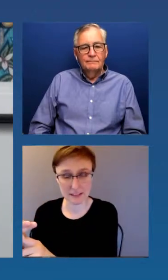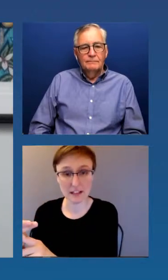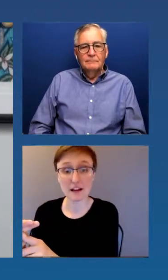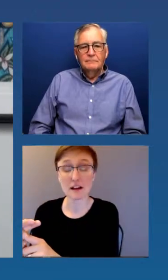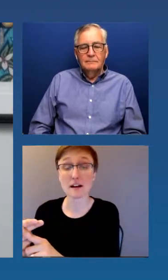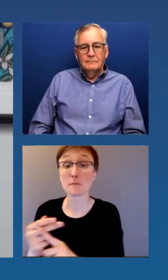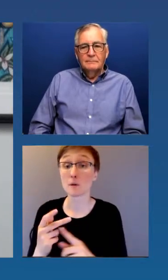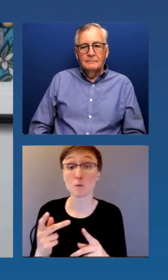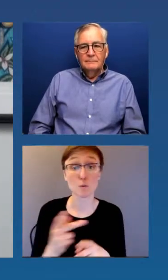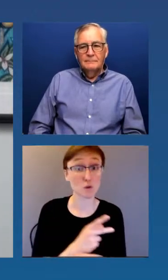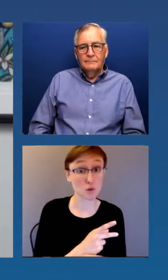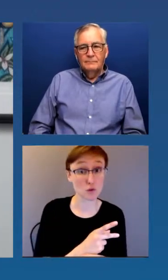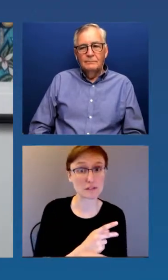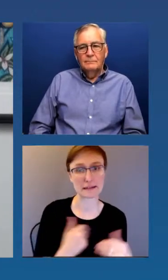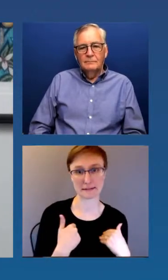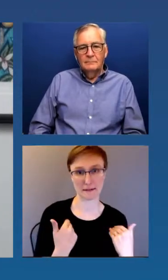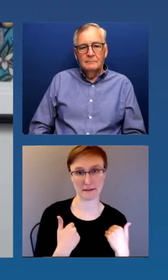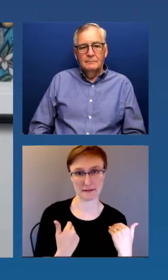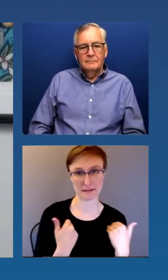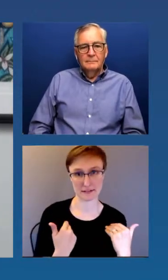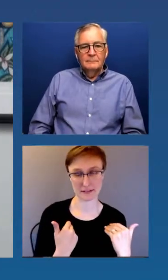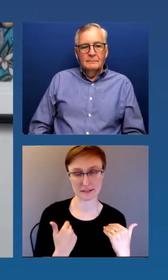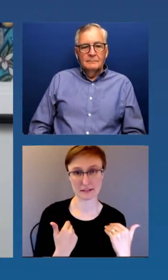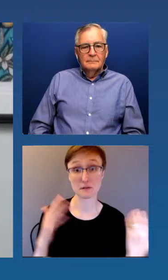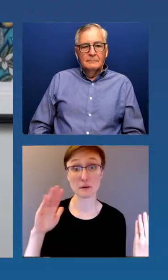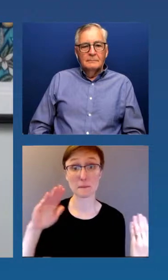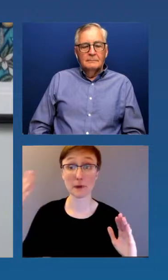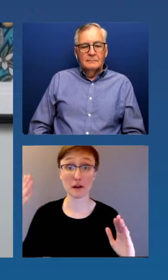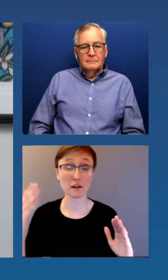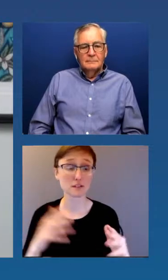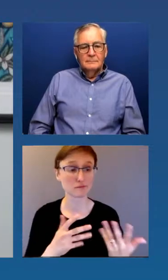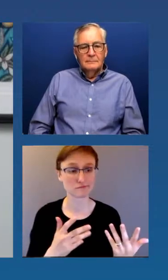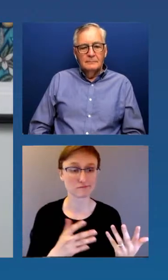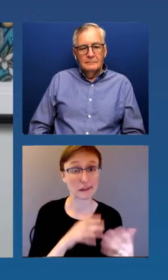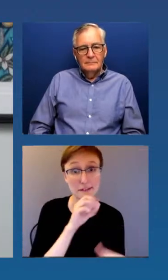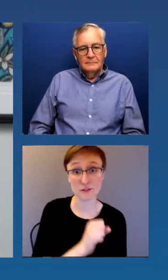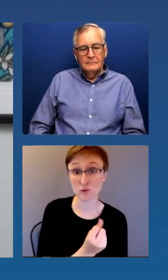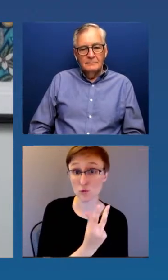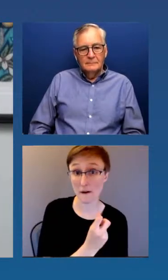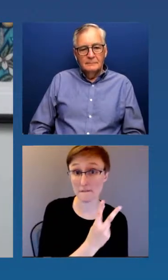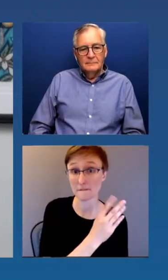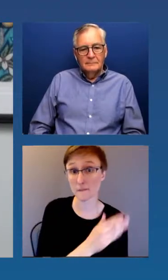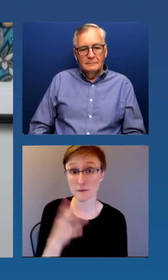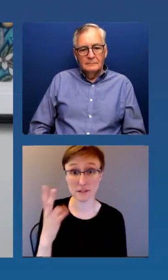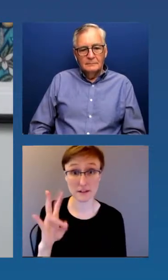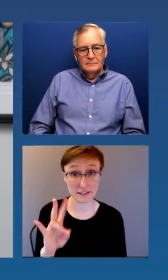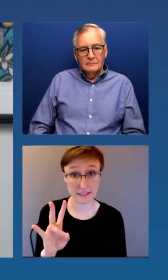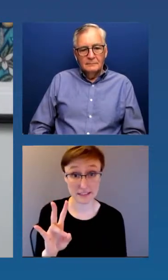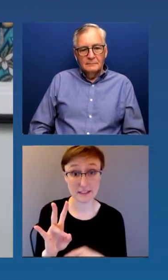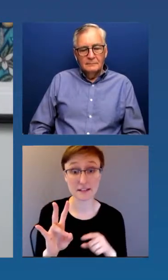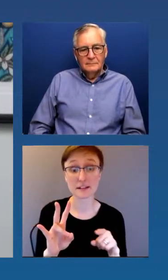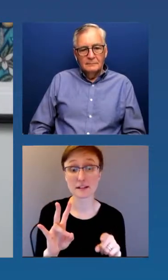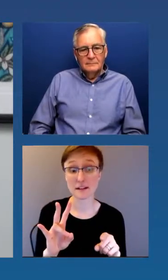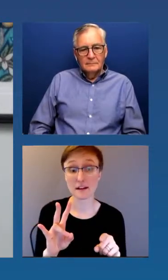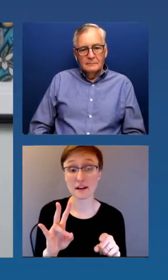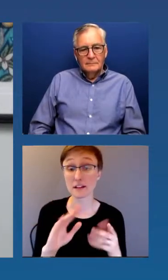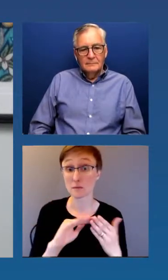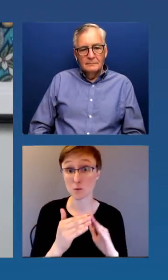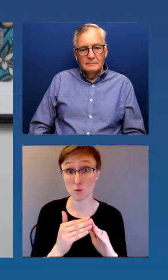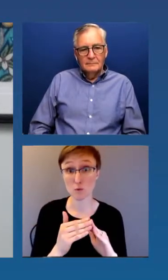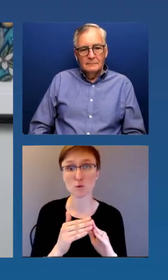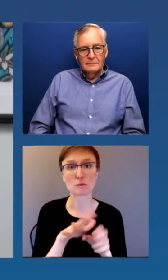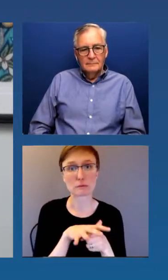disparity. So the difference between youth vaccinated 12 to 17-year-olds in neighborhoods with less advantage is